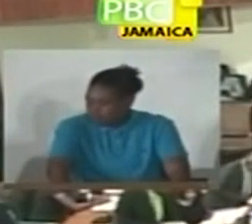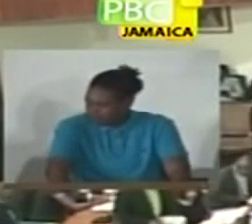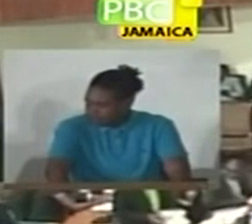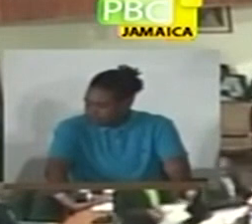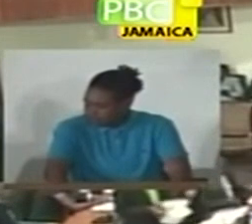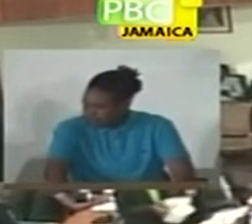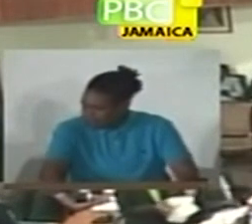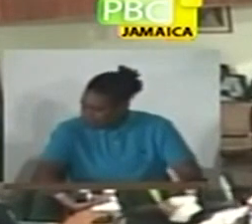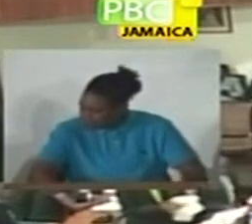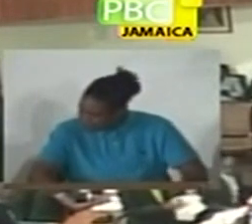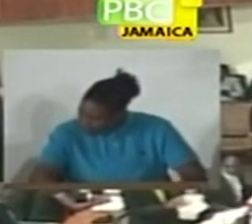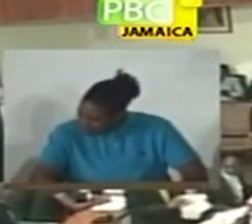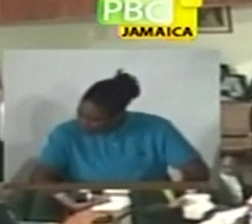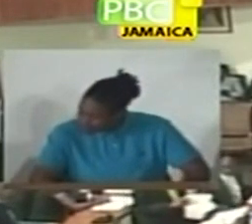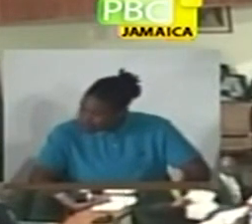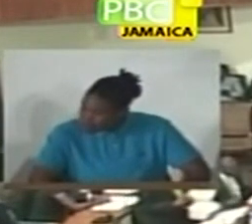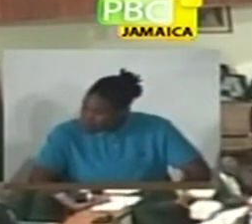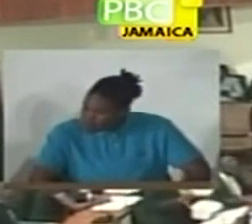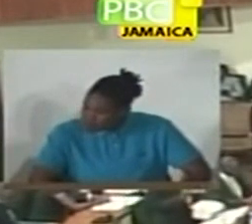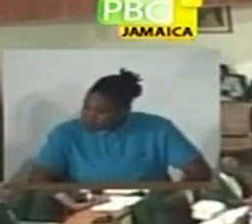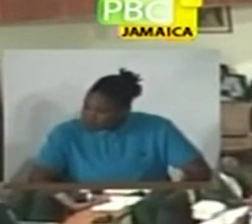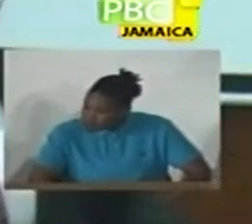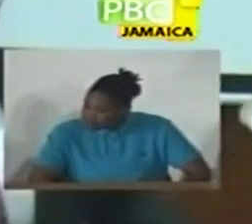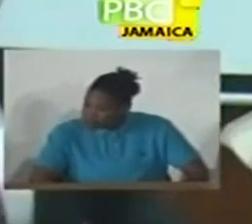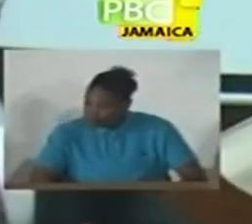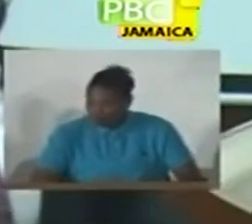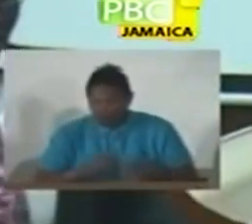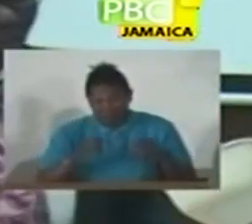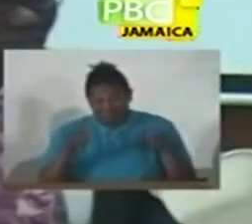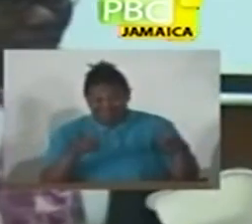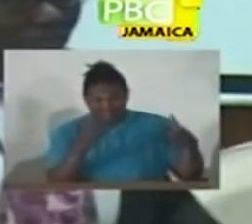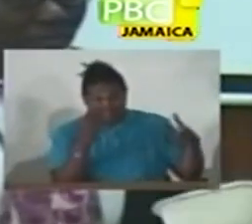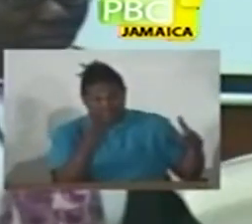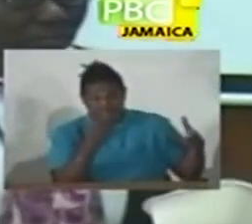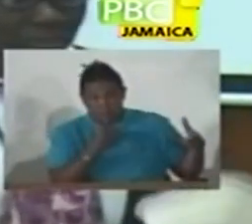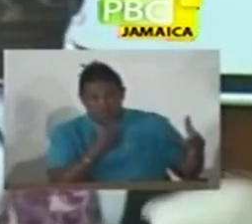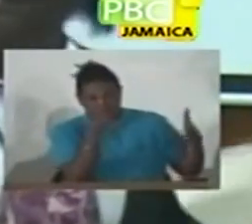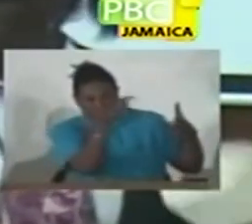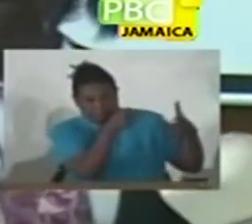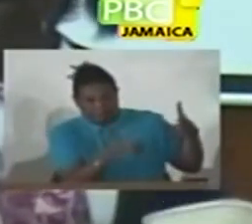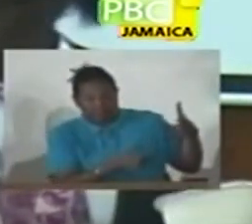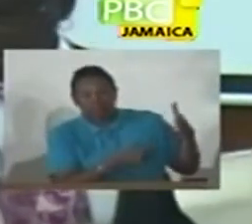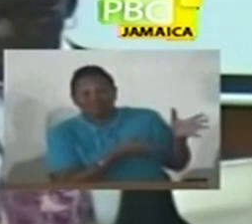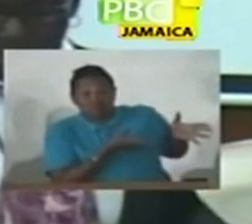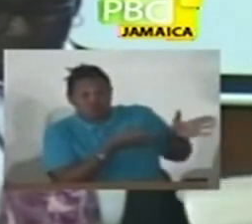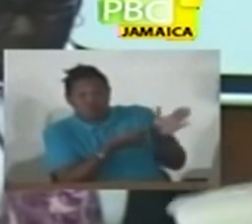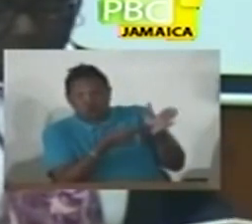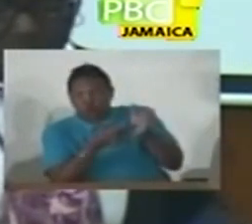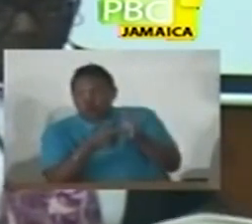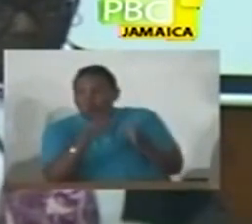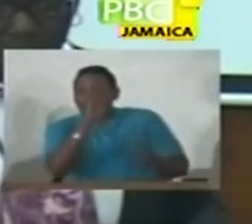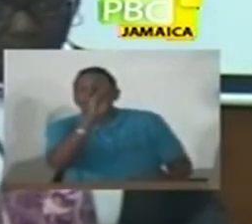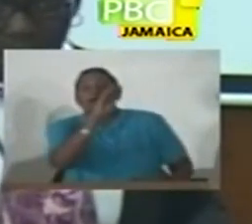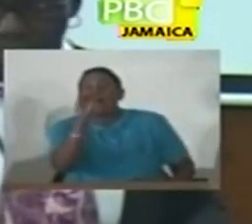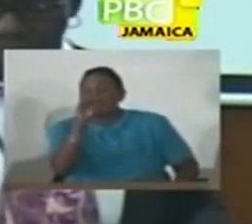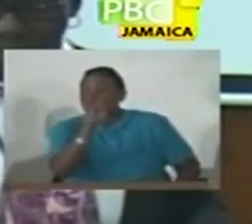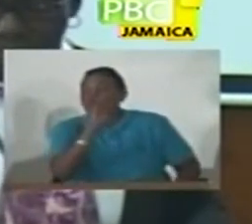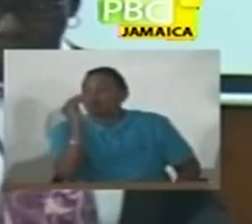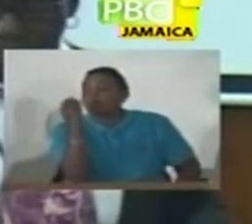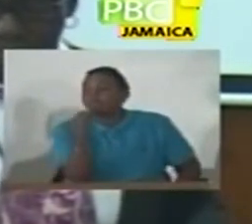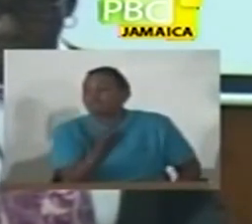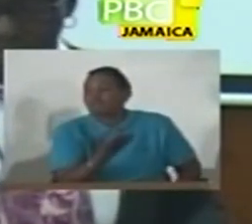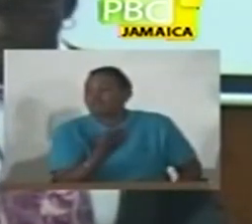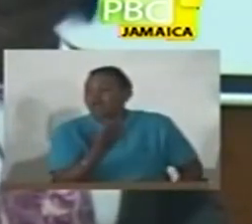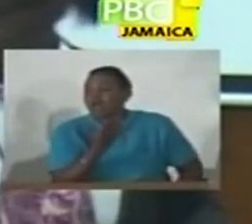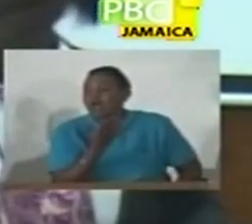these are some of the products from bamboo which are going to be provided by